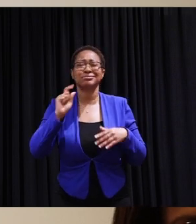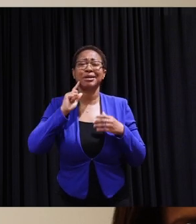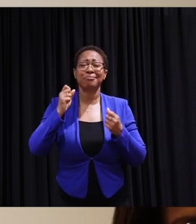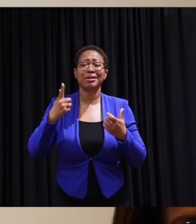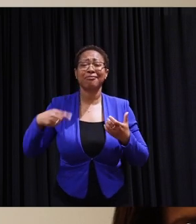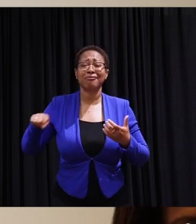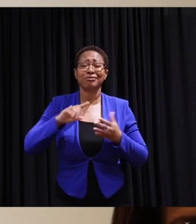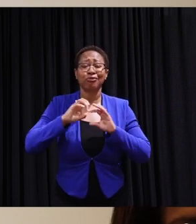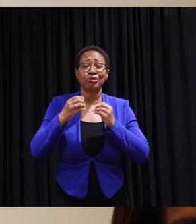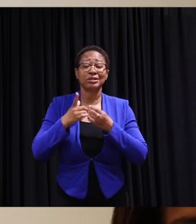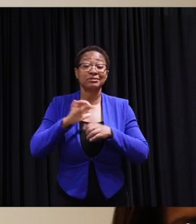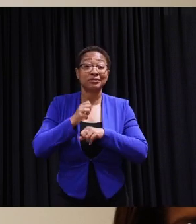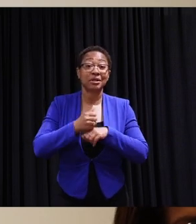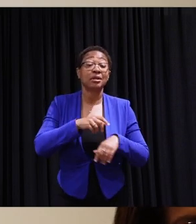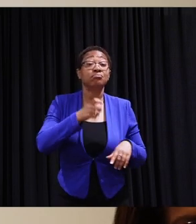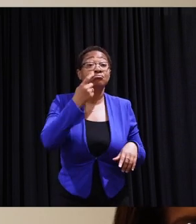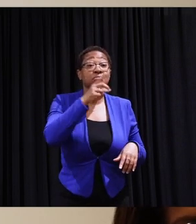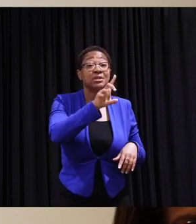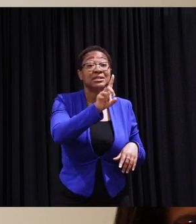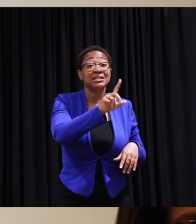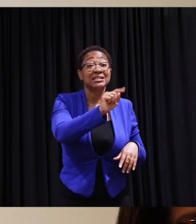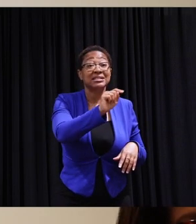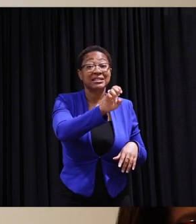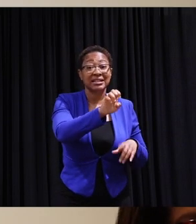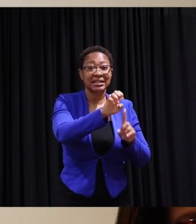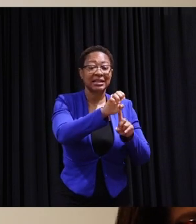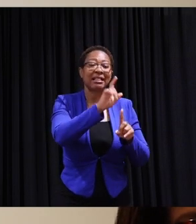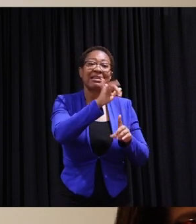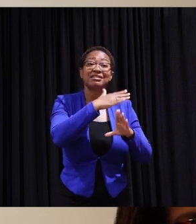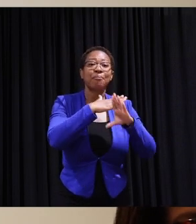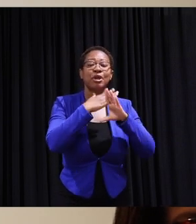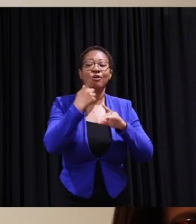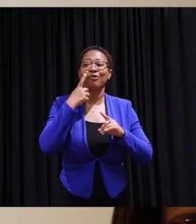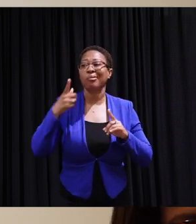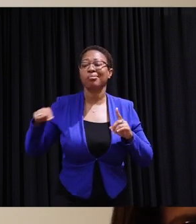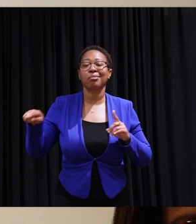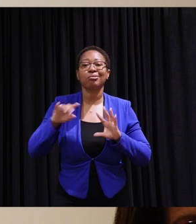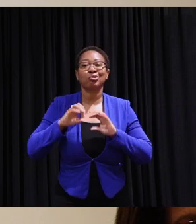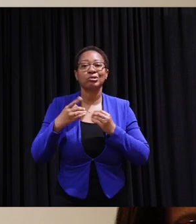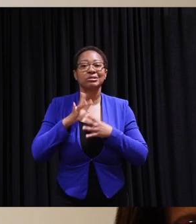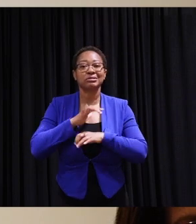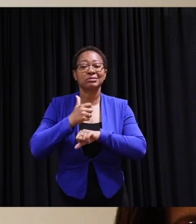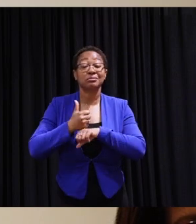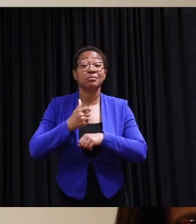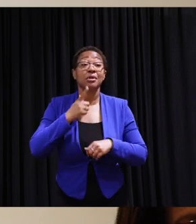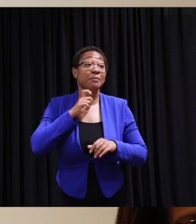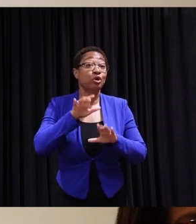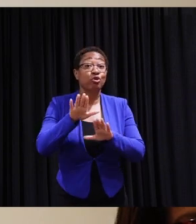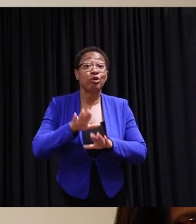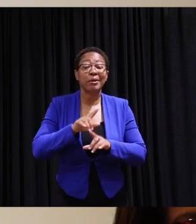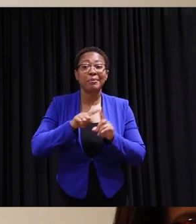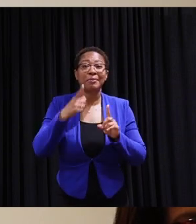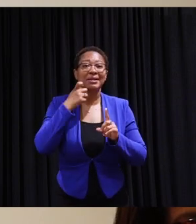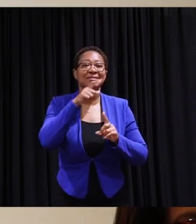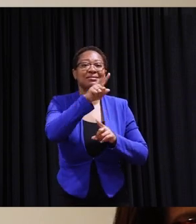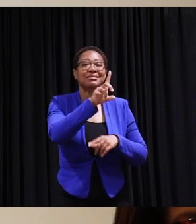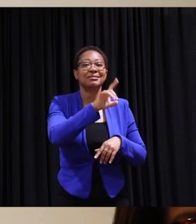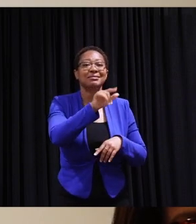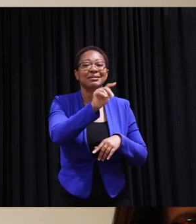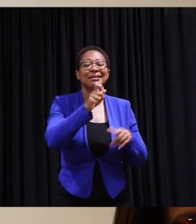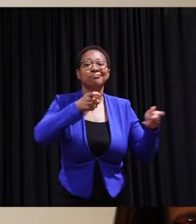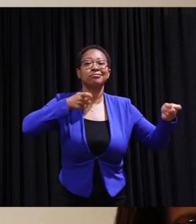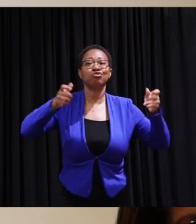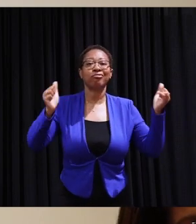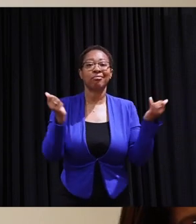been. DTE is a barrier, so that would be great, but because of the monopoly that they